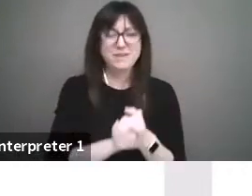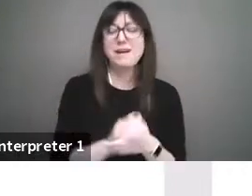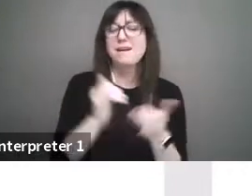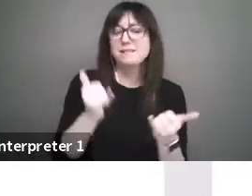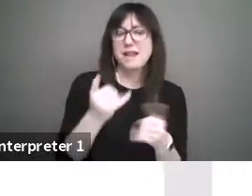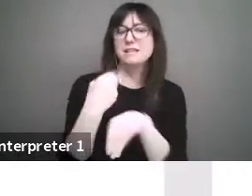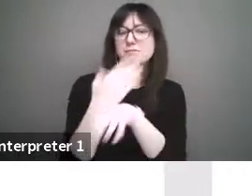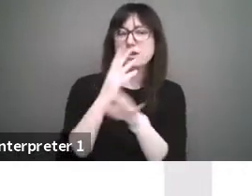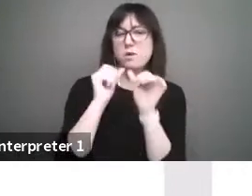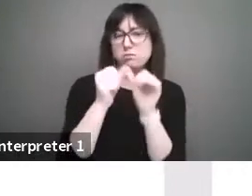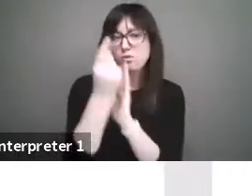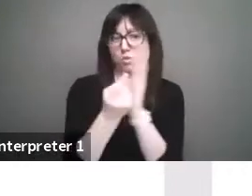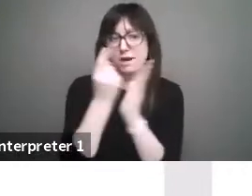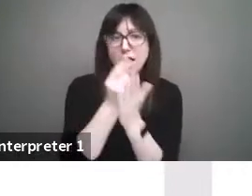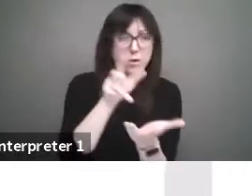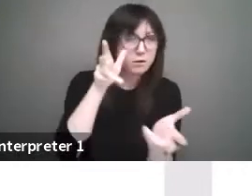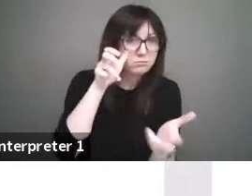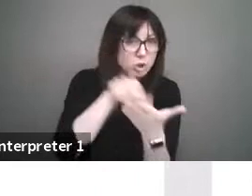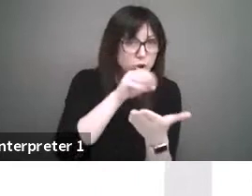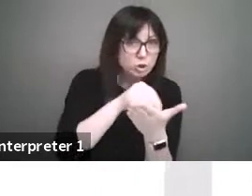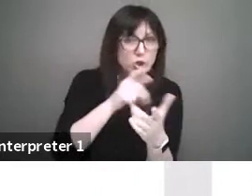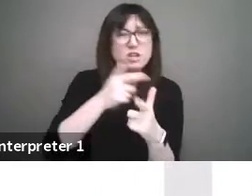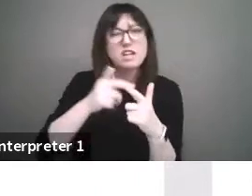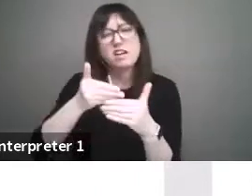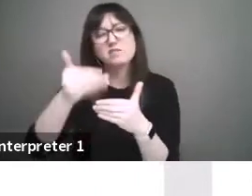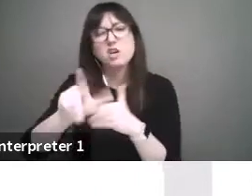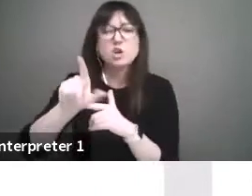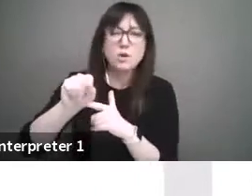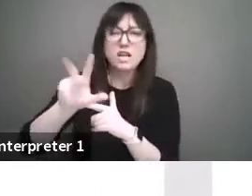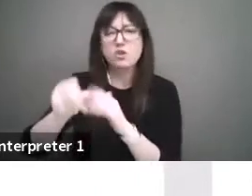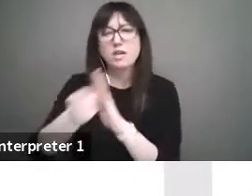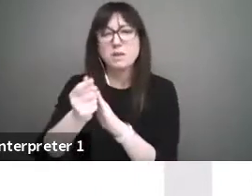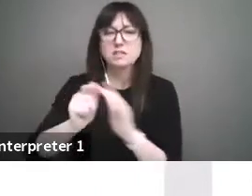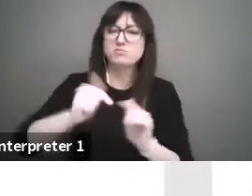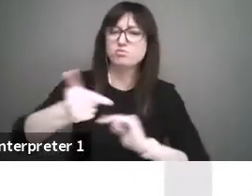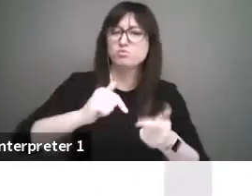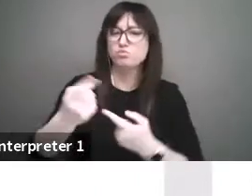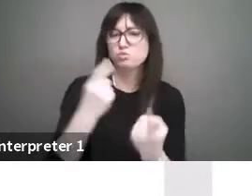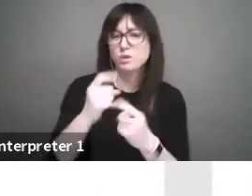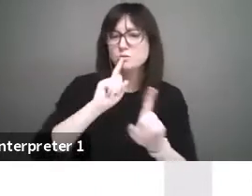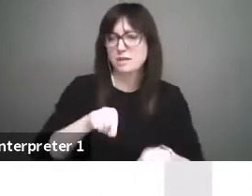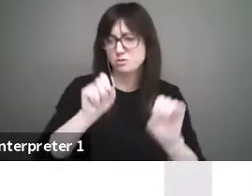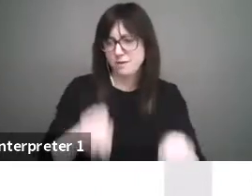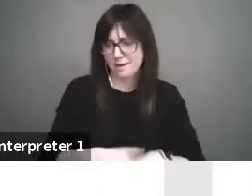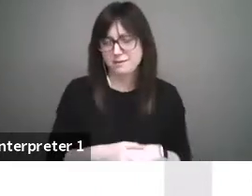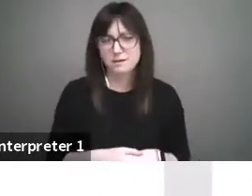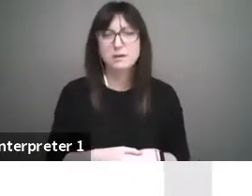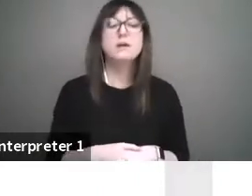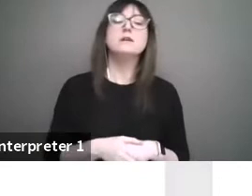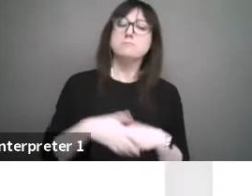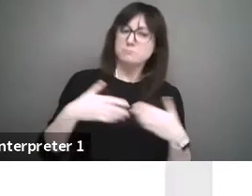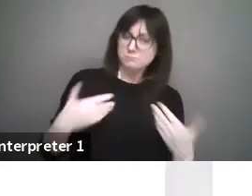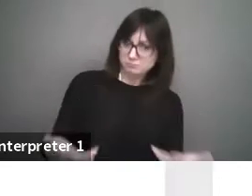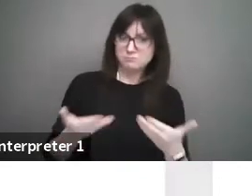will be a full hour of education, followed by about 20 to 30 minutes of active questions and answers. So without further ado,